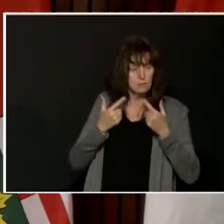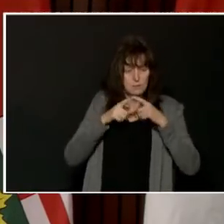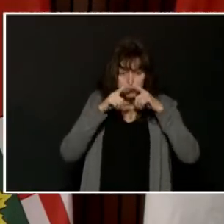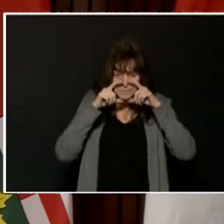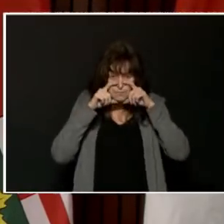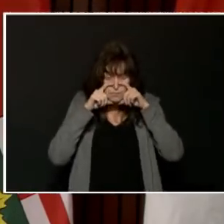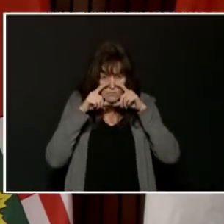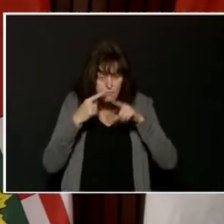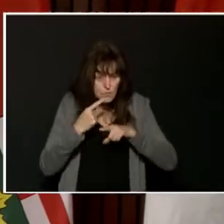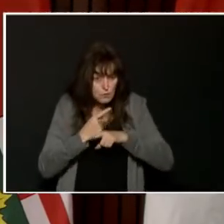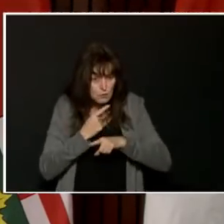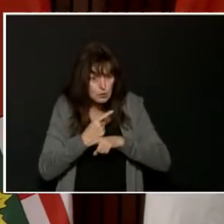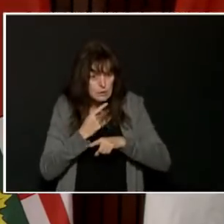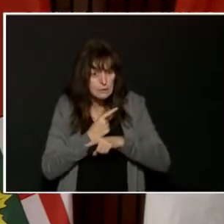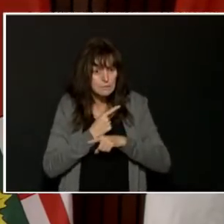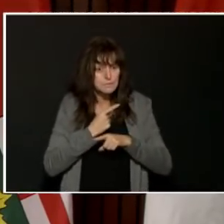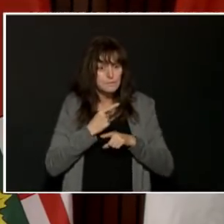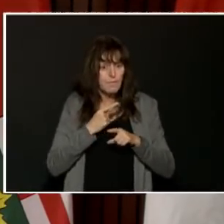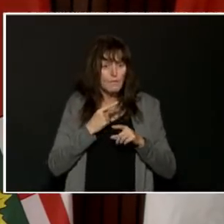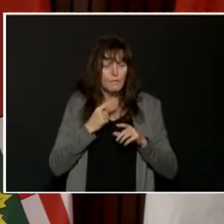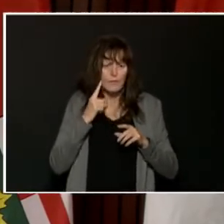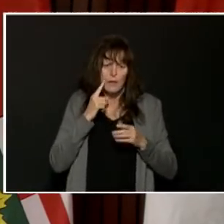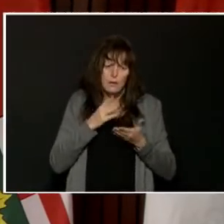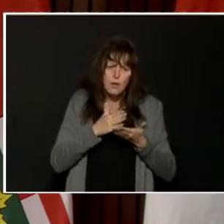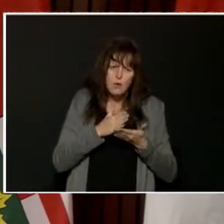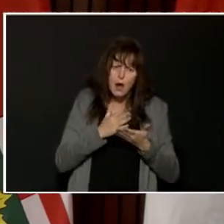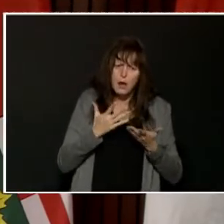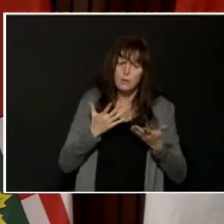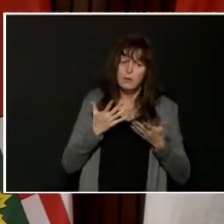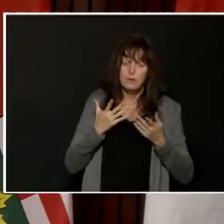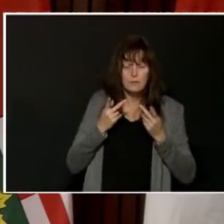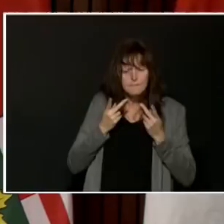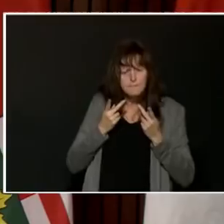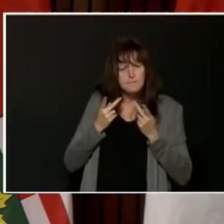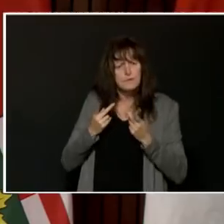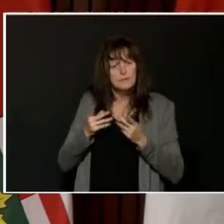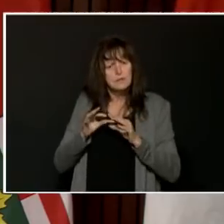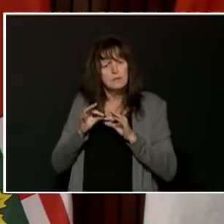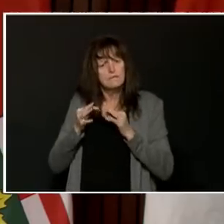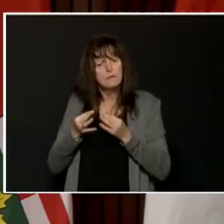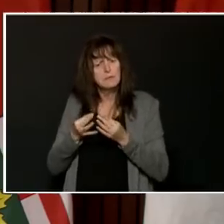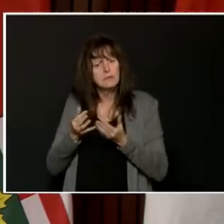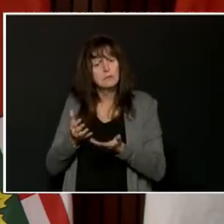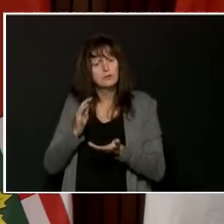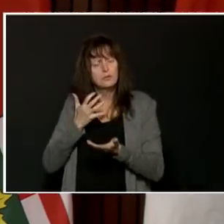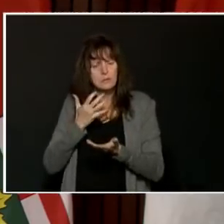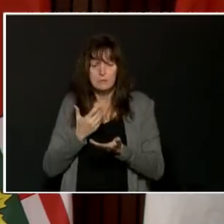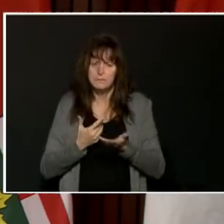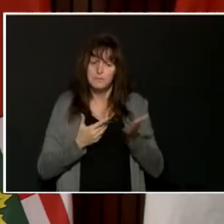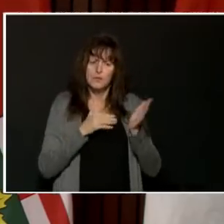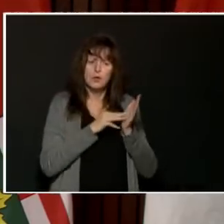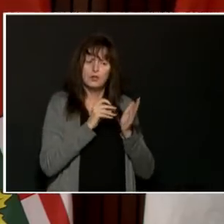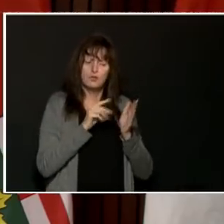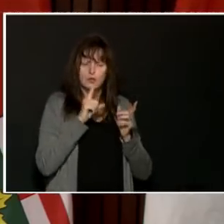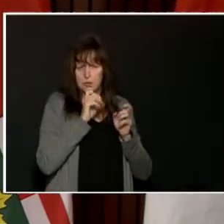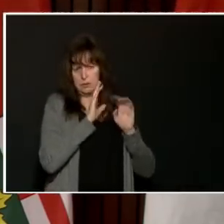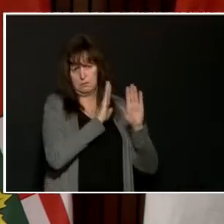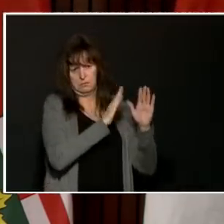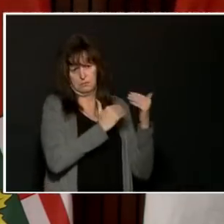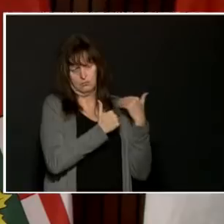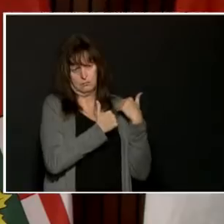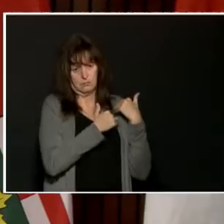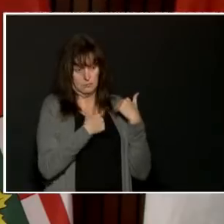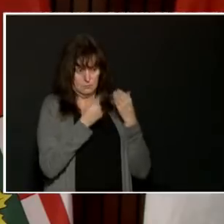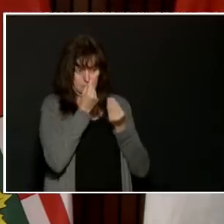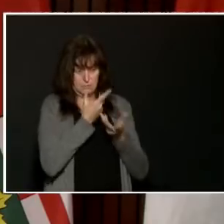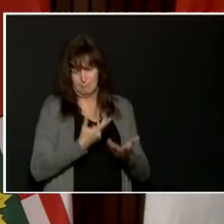okay to see some family at Christmas, but that's really the purview of Dr. Moore. Next question. From Colin